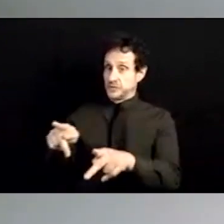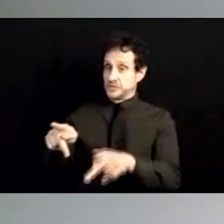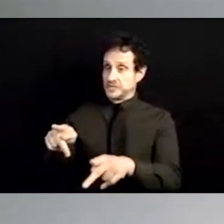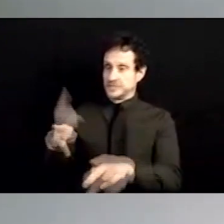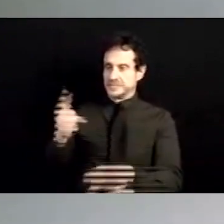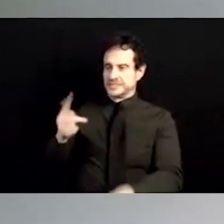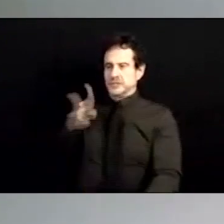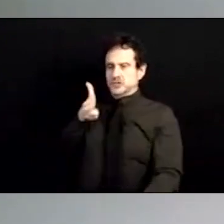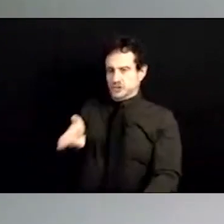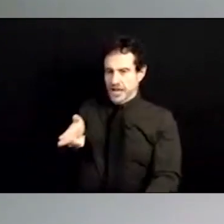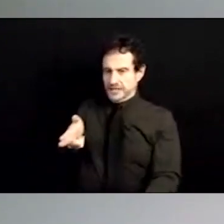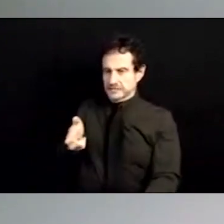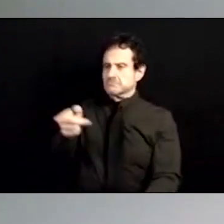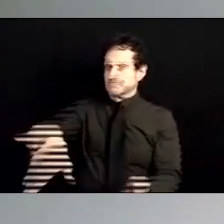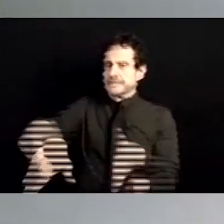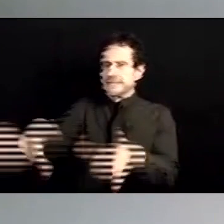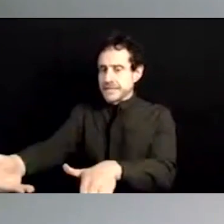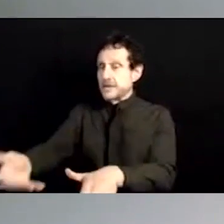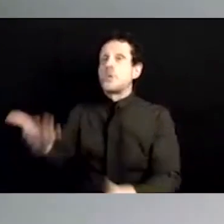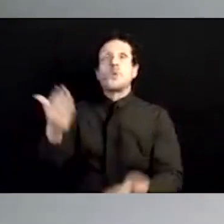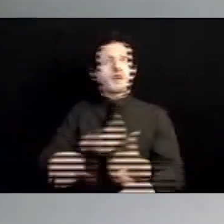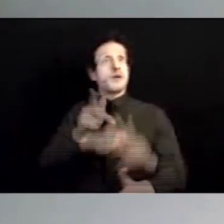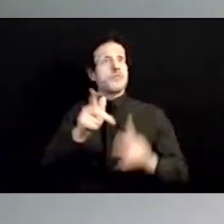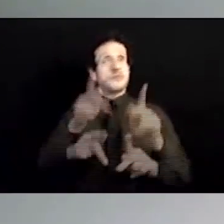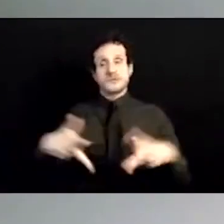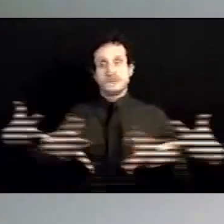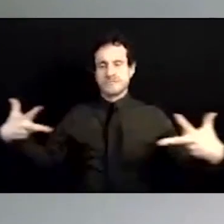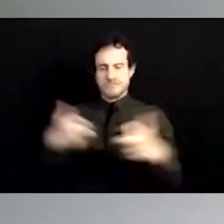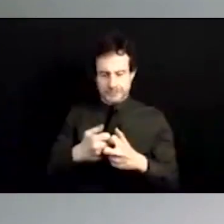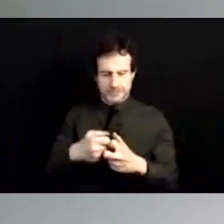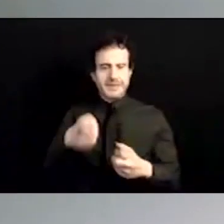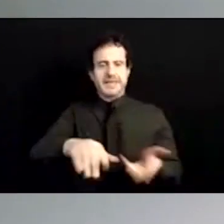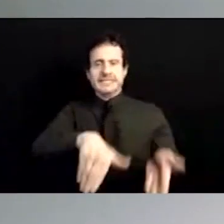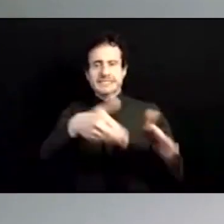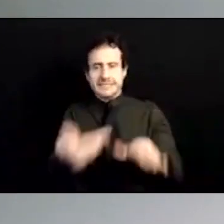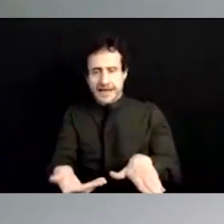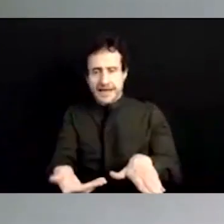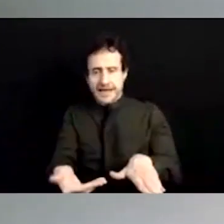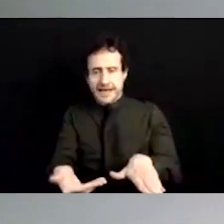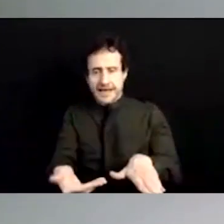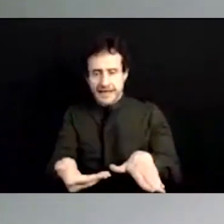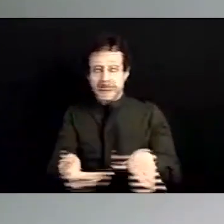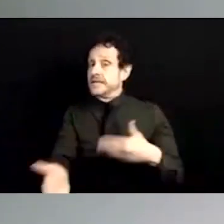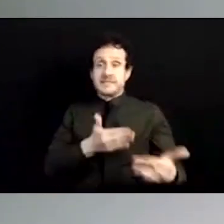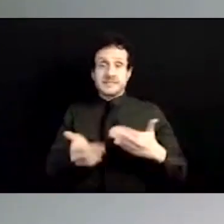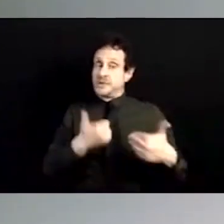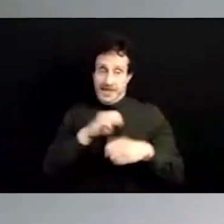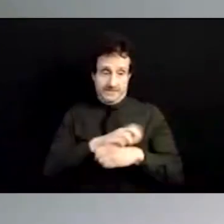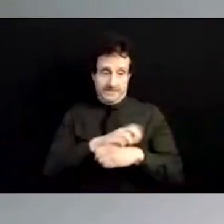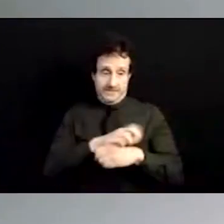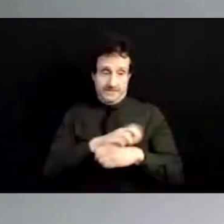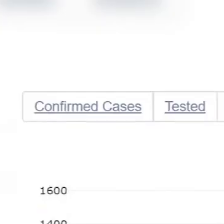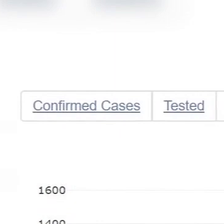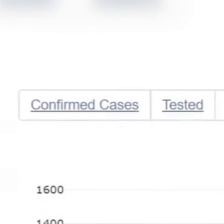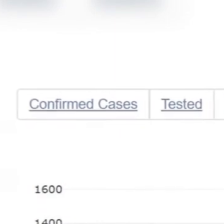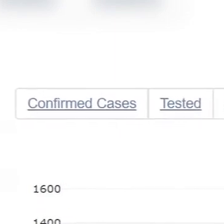there was a motor vehicle accident, we know that that was not related to the COVID positive